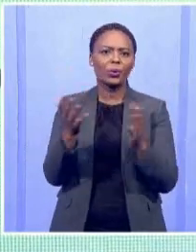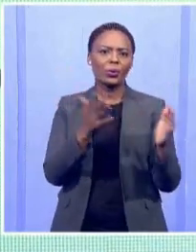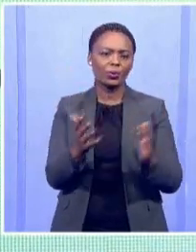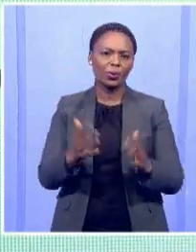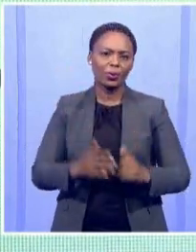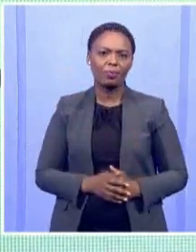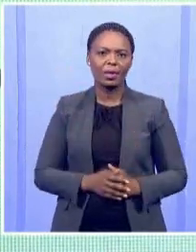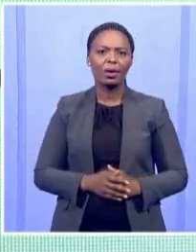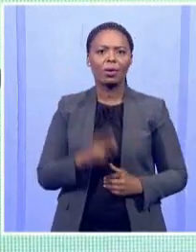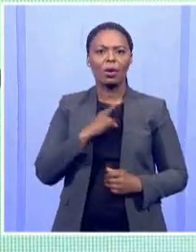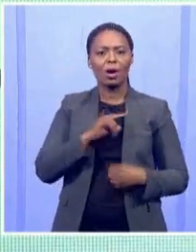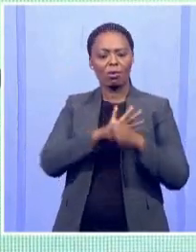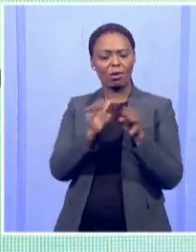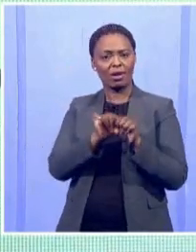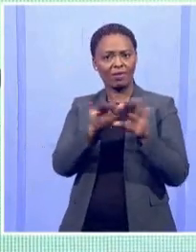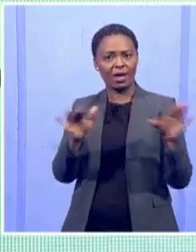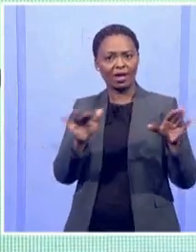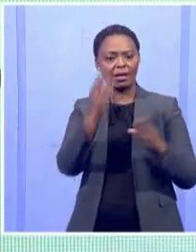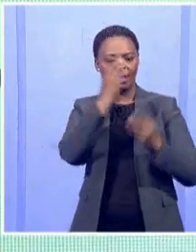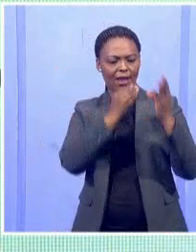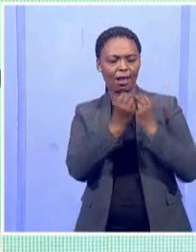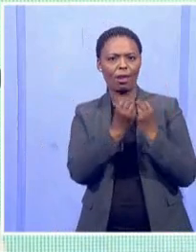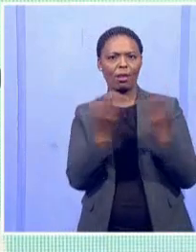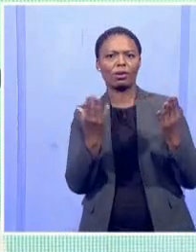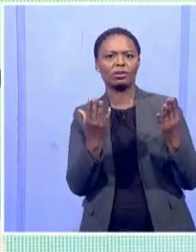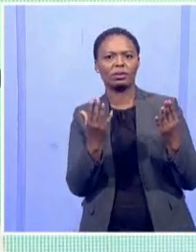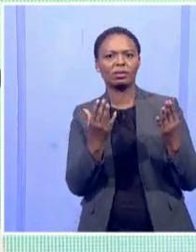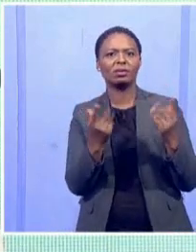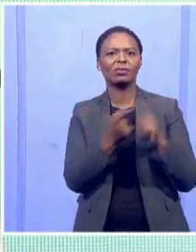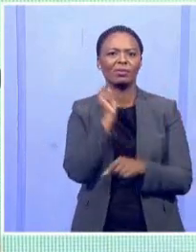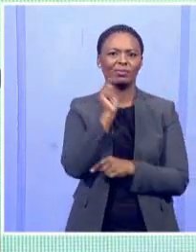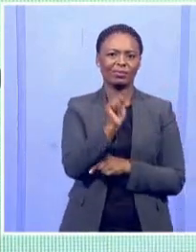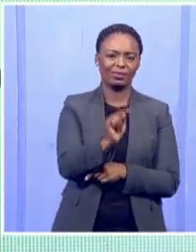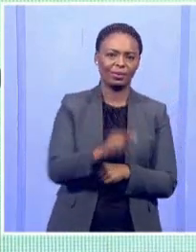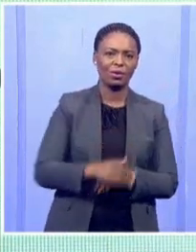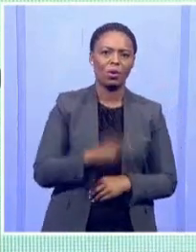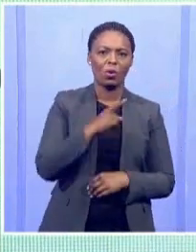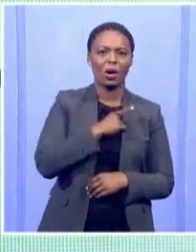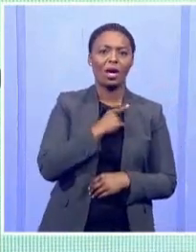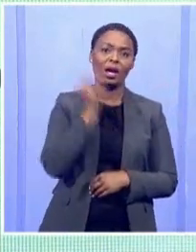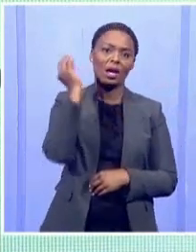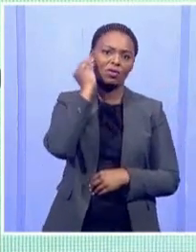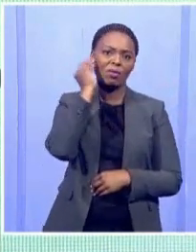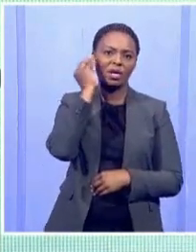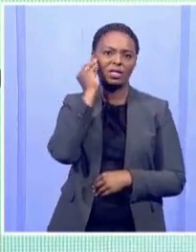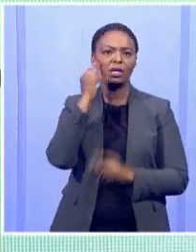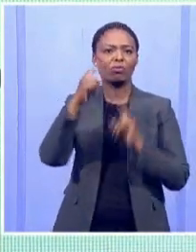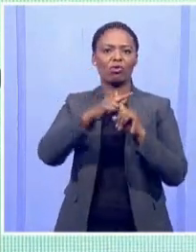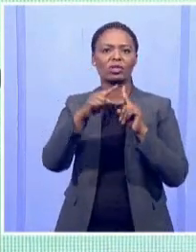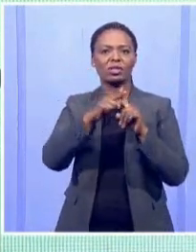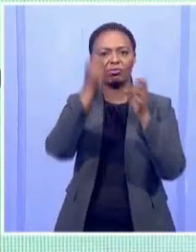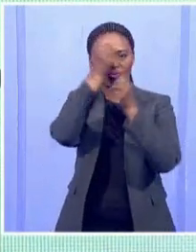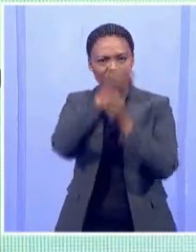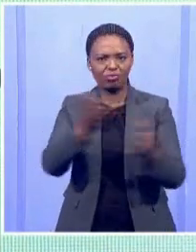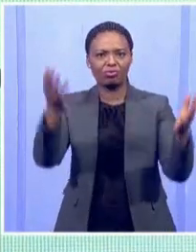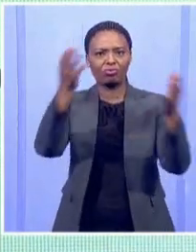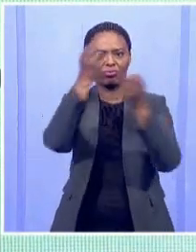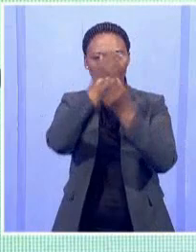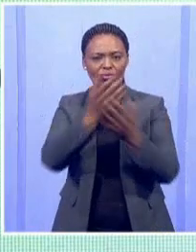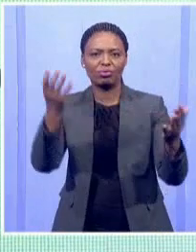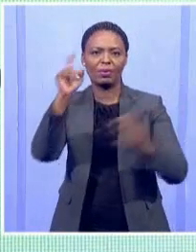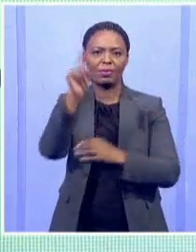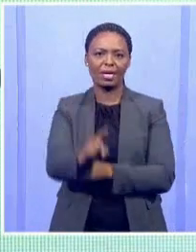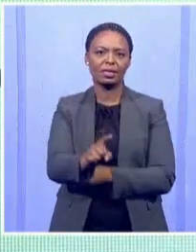pandemic, that it's good in terms of spreading positive information, but it is